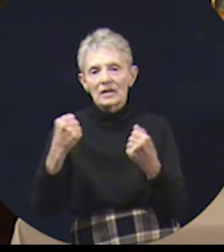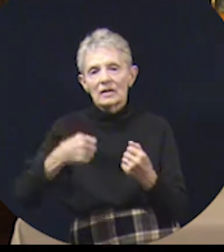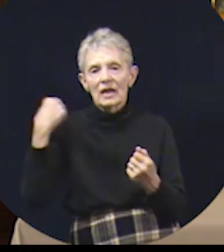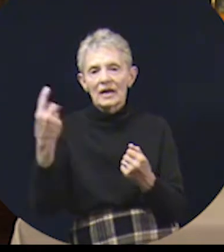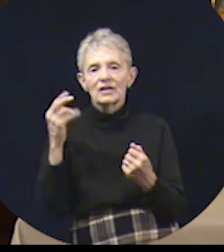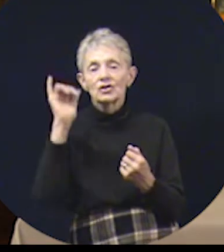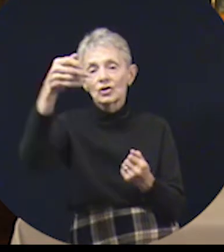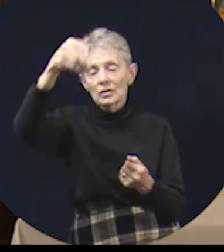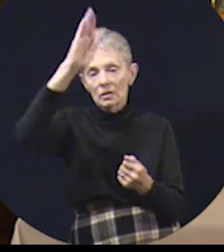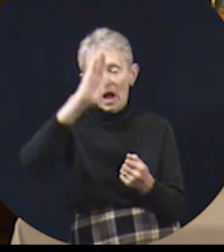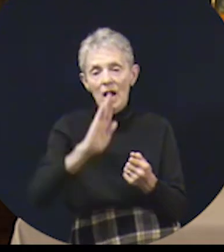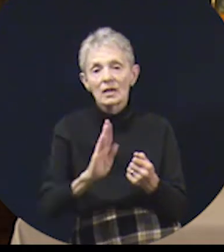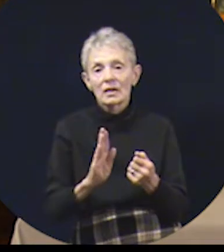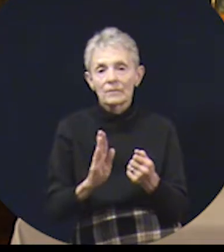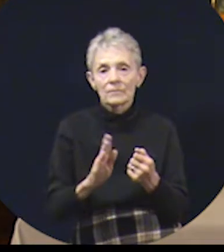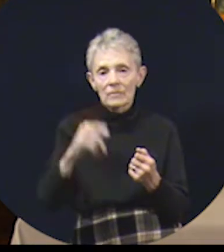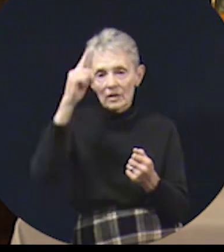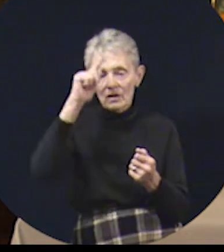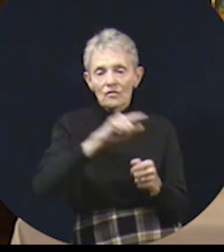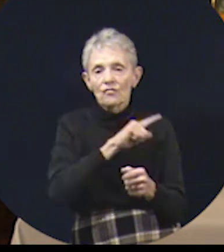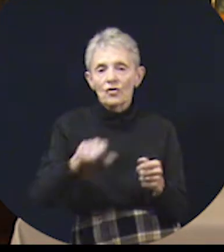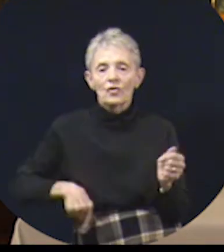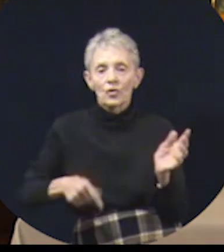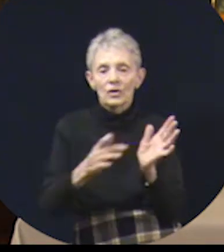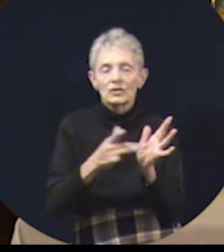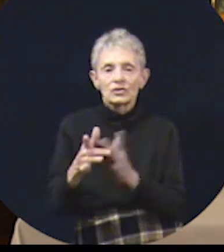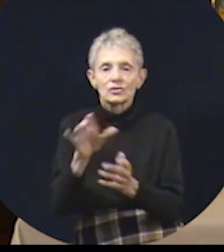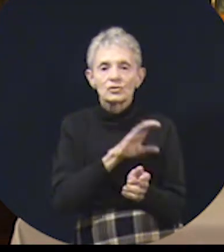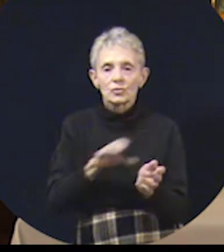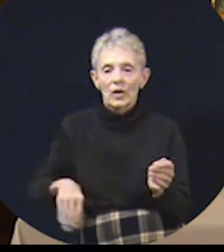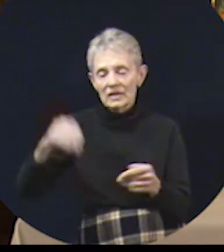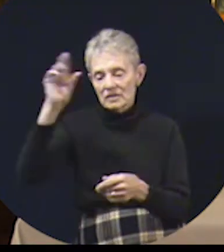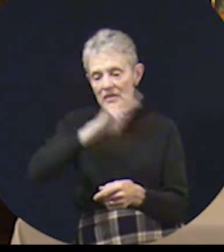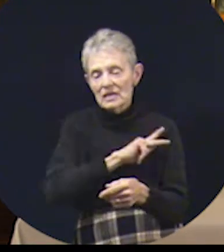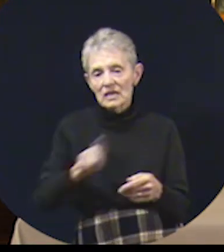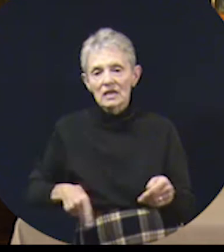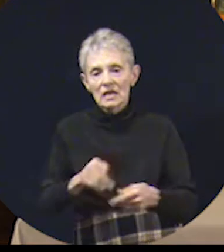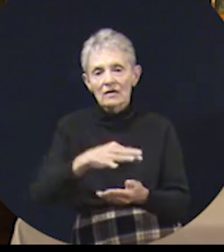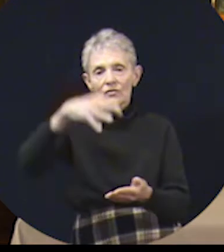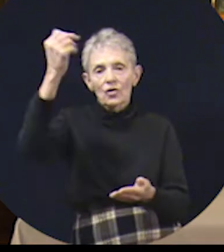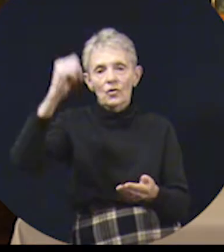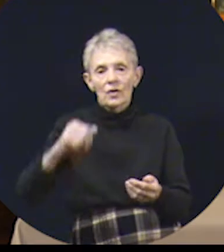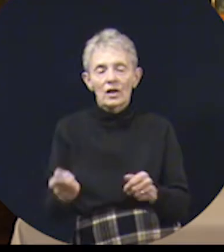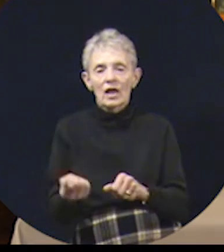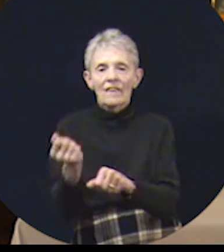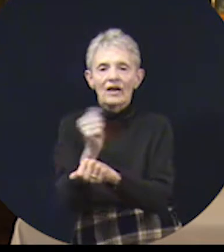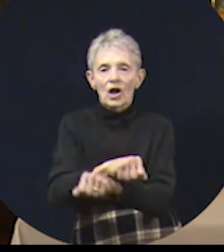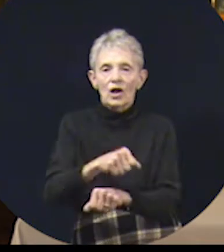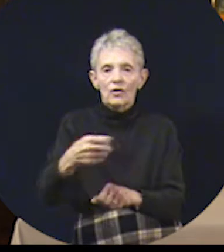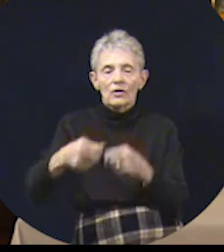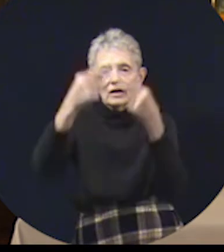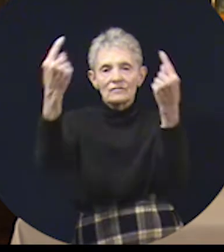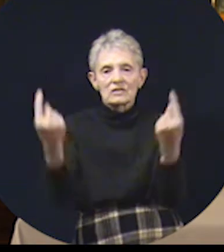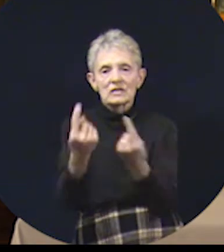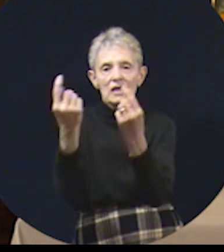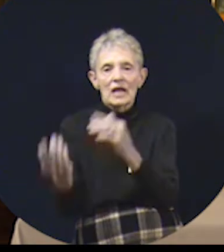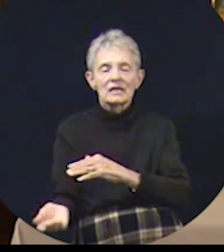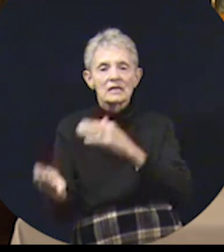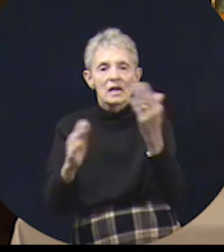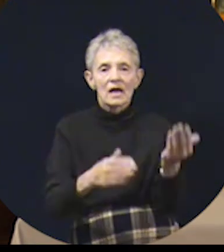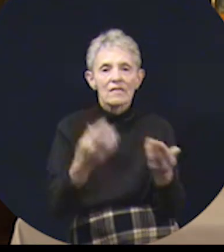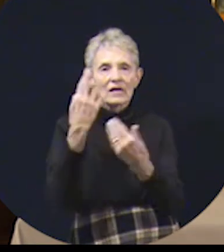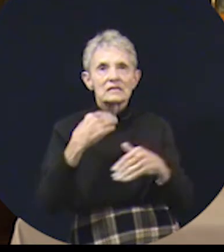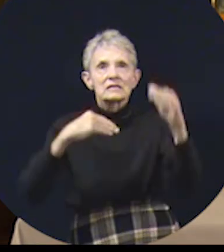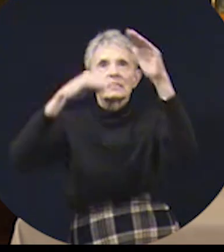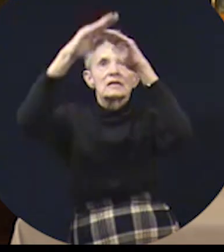God. For the Lord Jesus Christ, the King of glory, the conqueror of sin and death, ascended